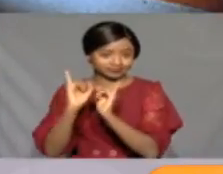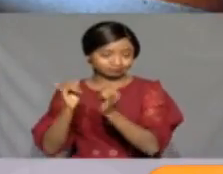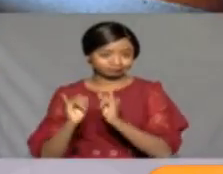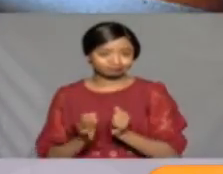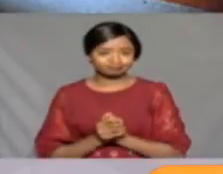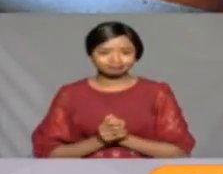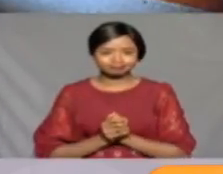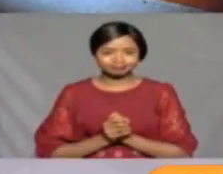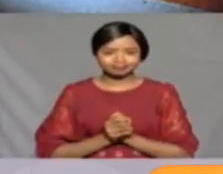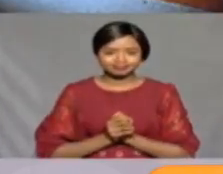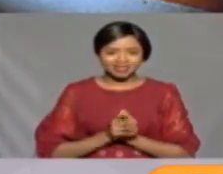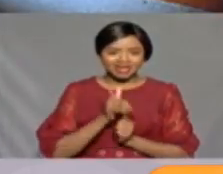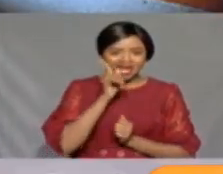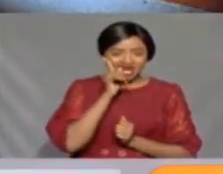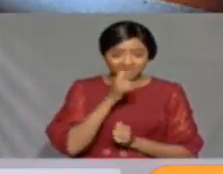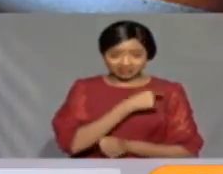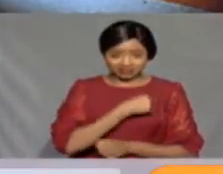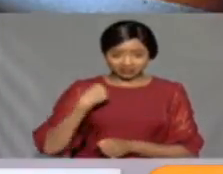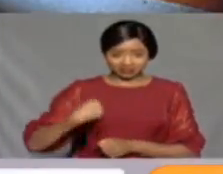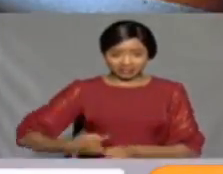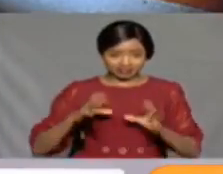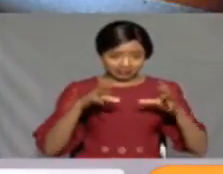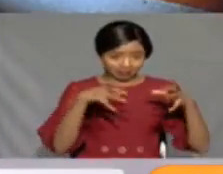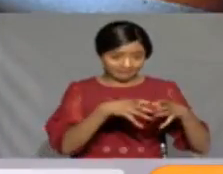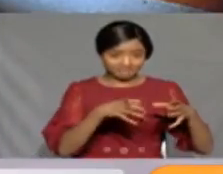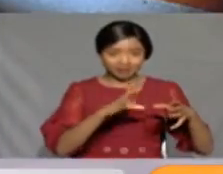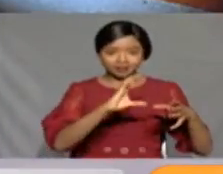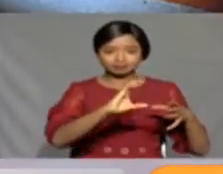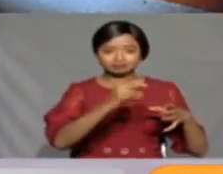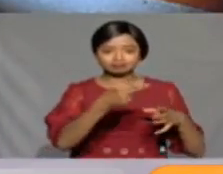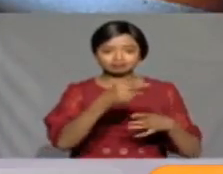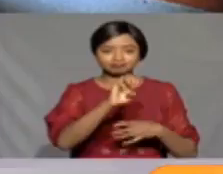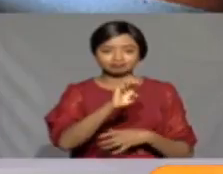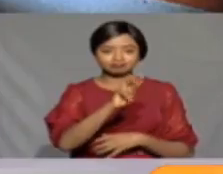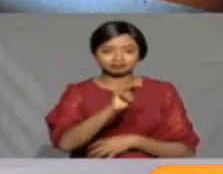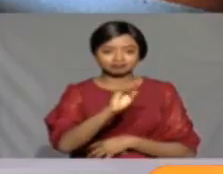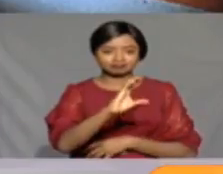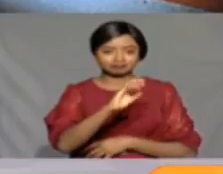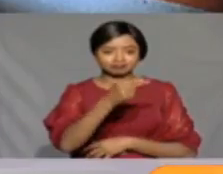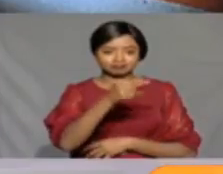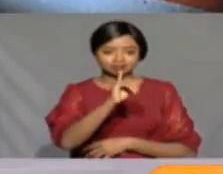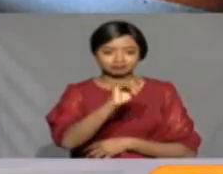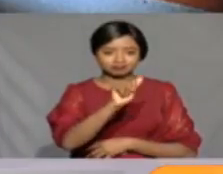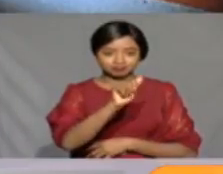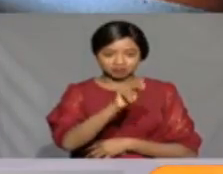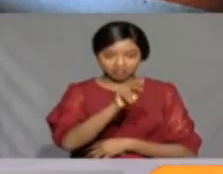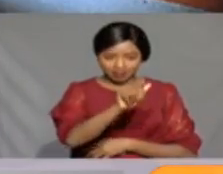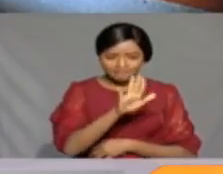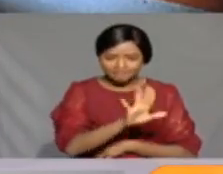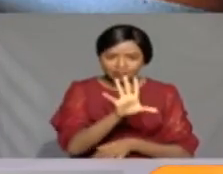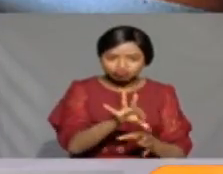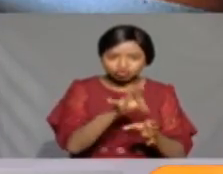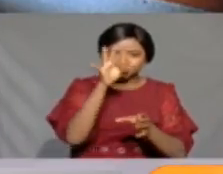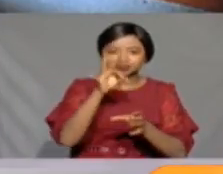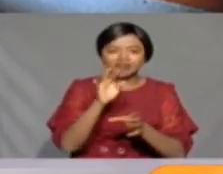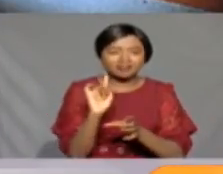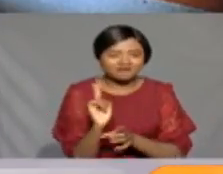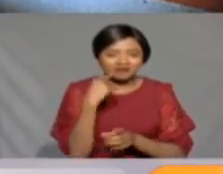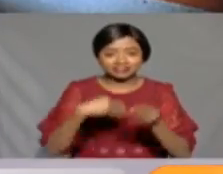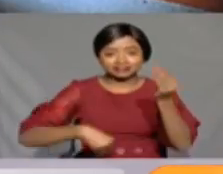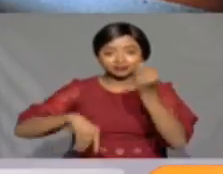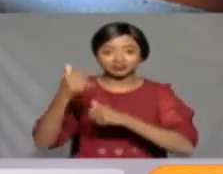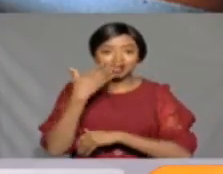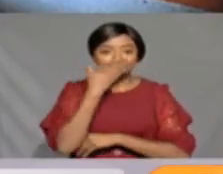London-based Chinese firm ChemChina UK Limited has been selected as the buyer of Kenya's first crude oil export. Faisal